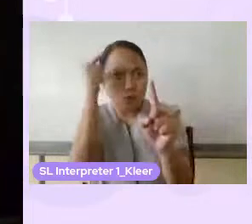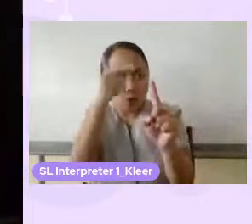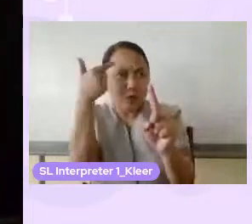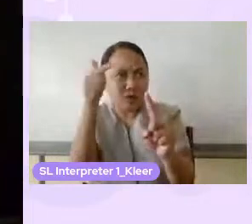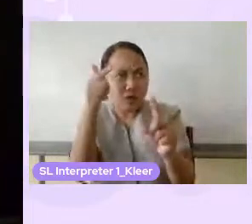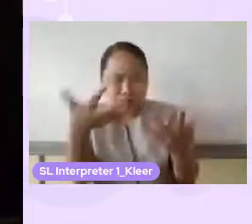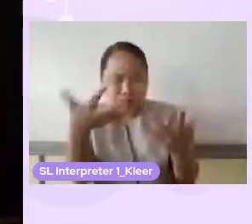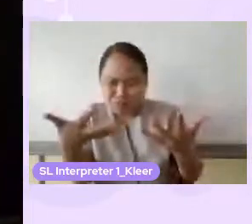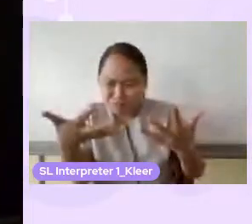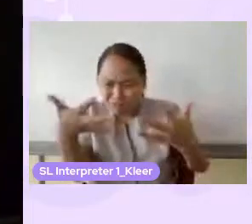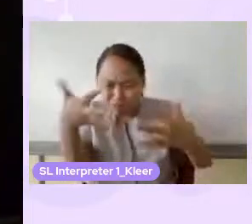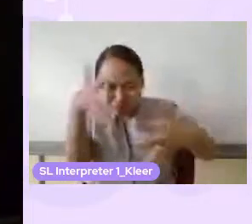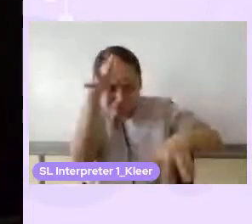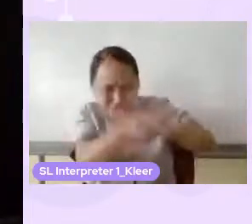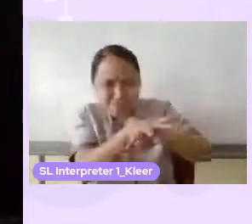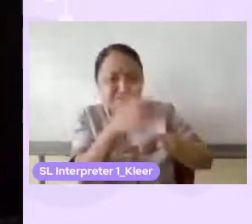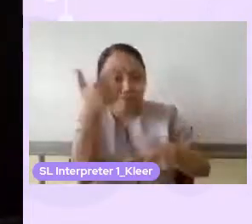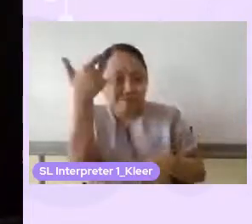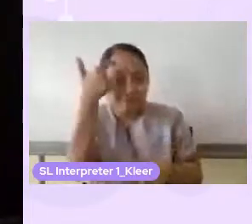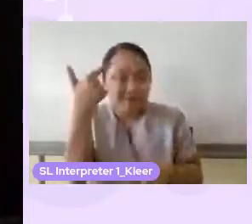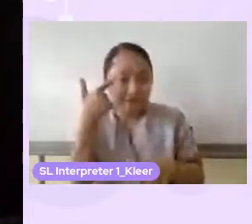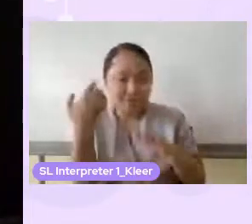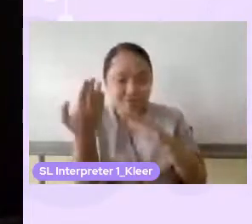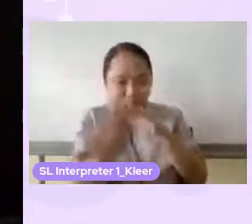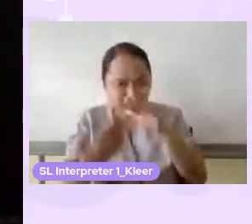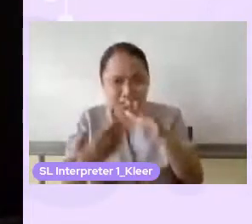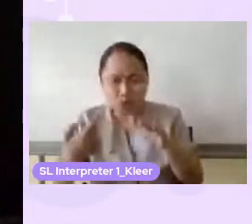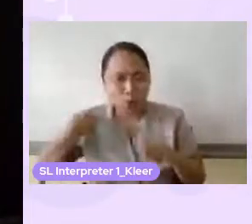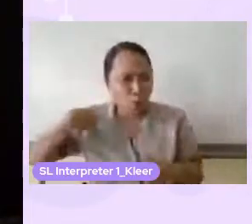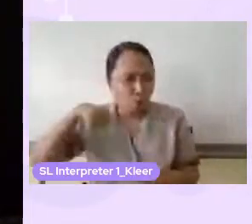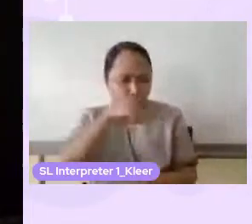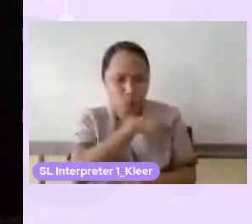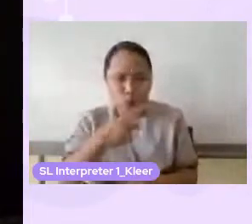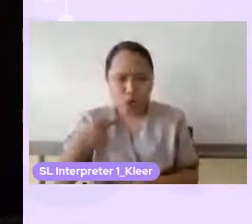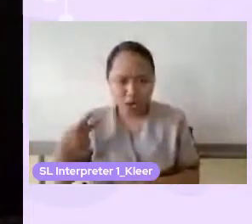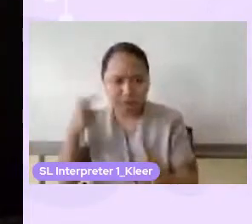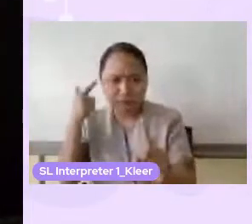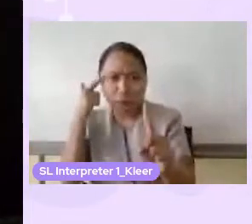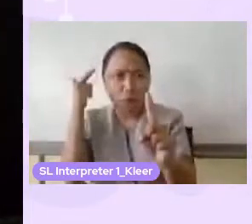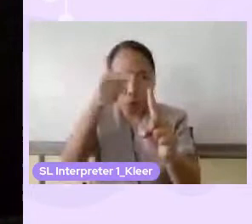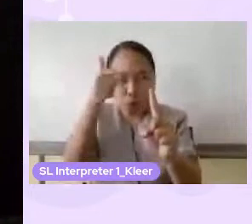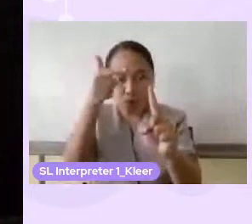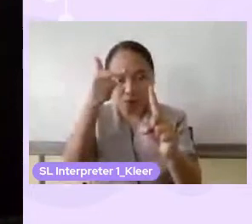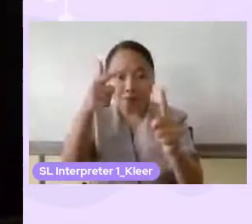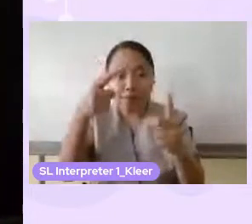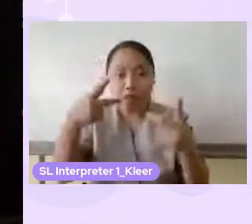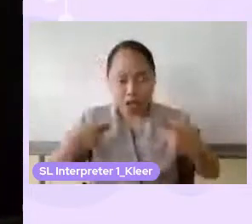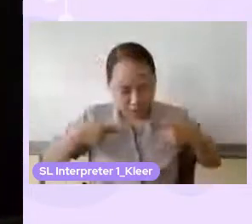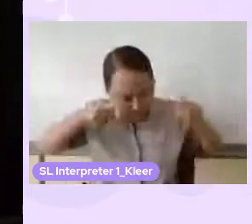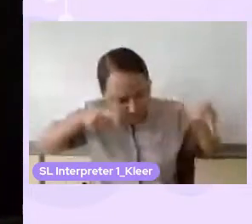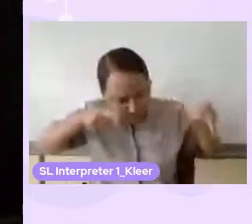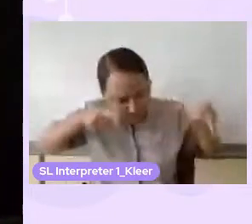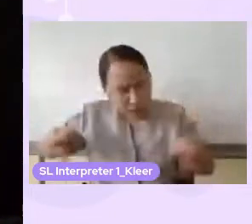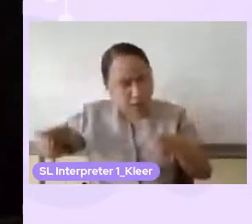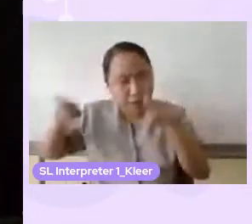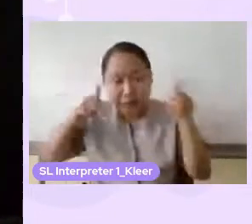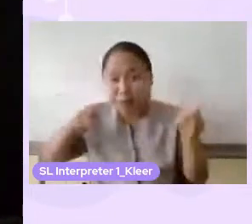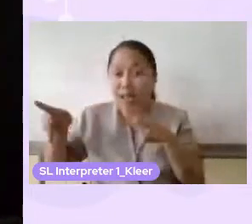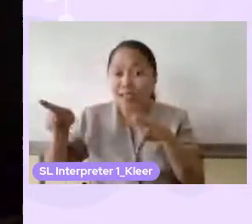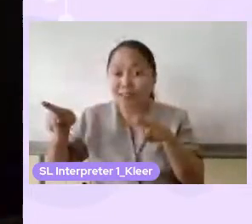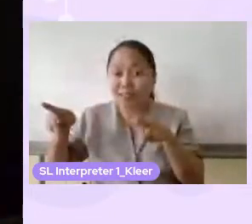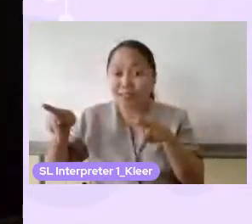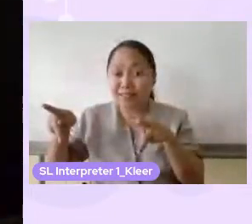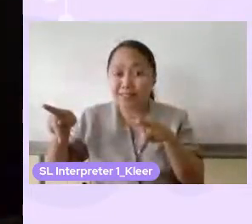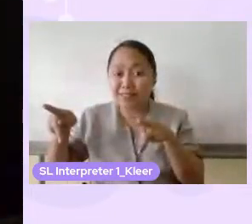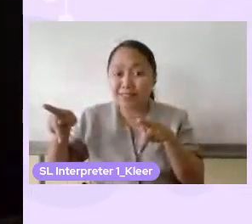SDG goals and targets. Aligned din siya sa ating APEC Ayutera Plan na nag-i-implement po ng